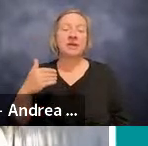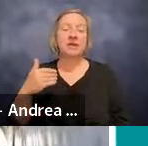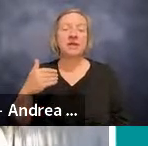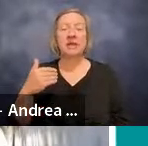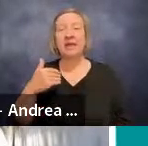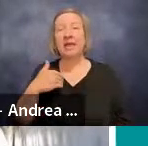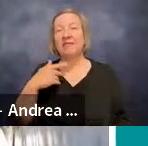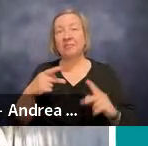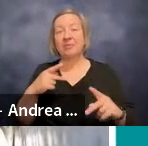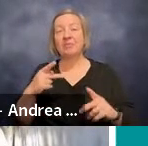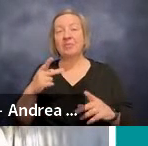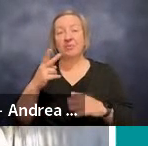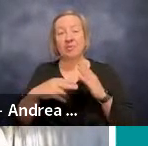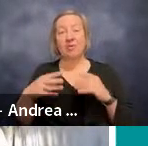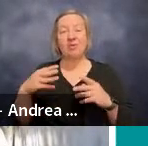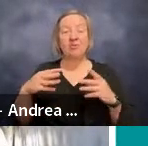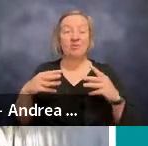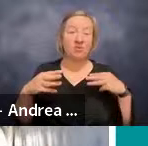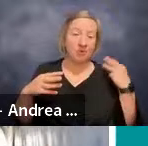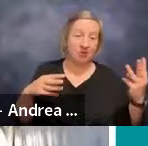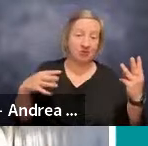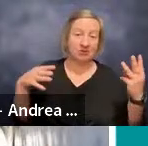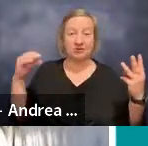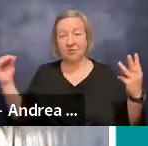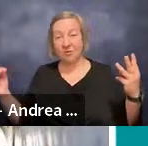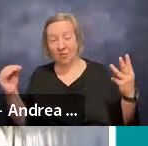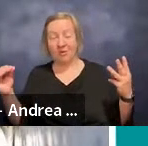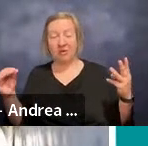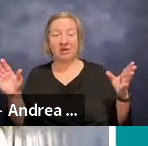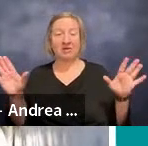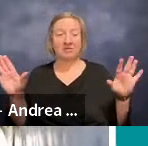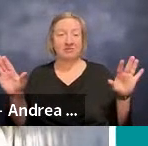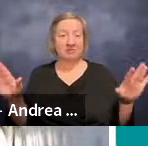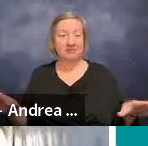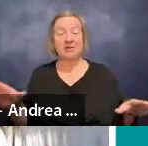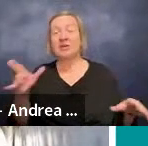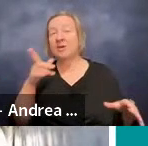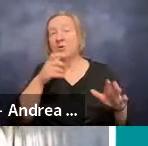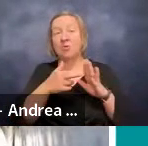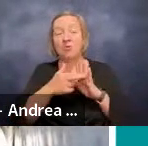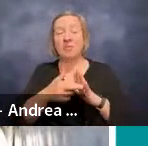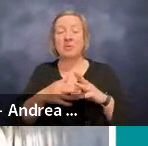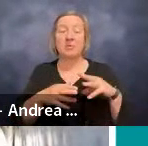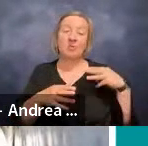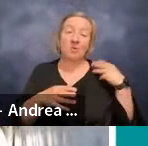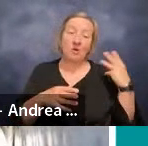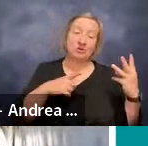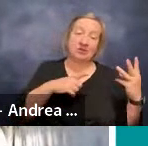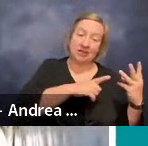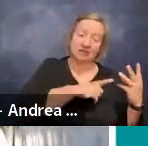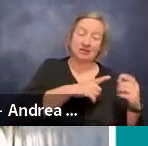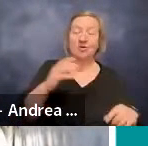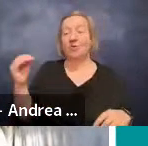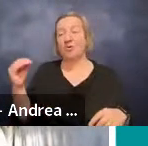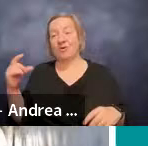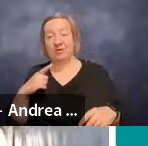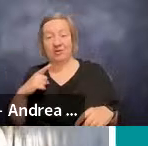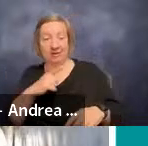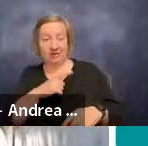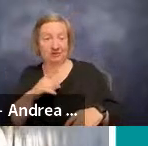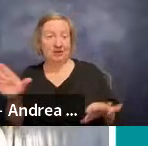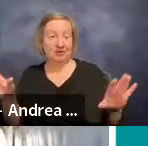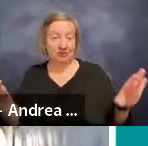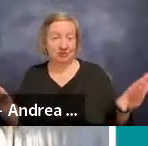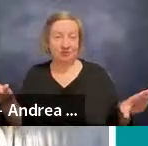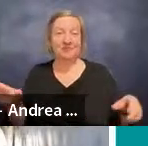members on each side of the river representing both the Washington legislature and the Oregon legislature.